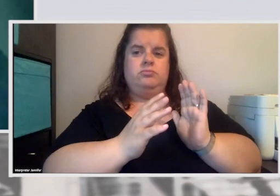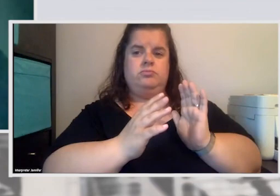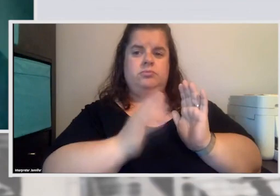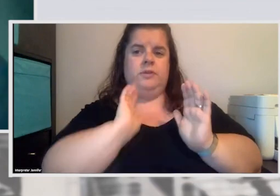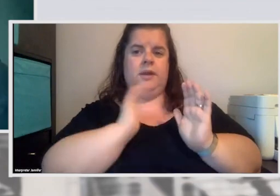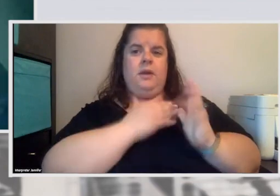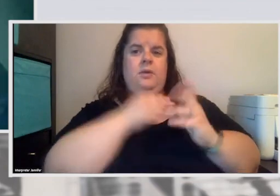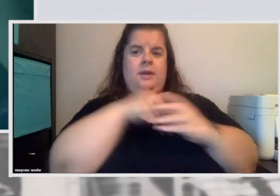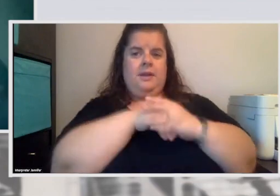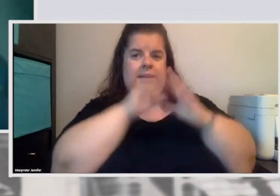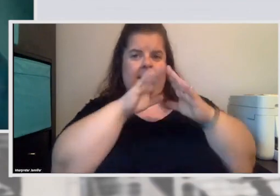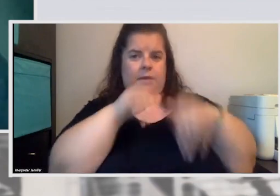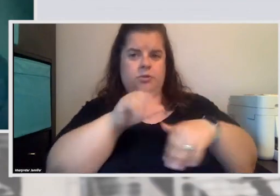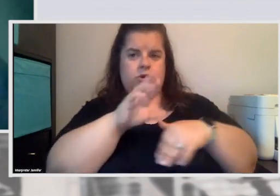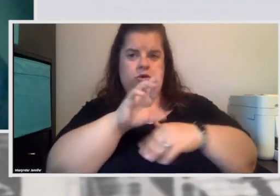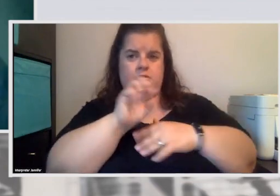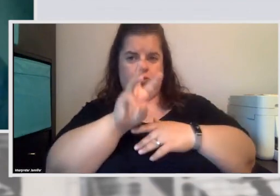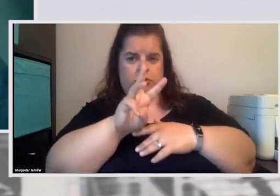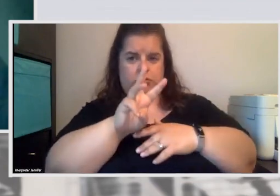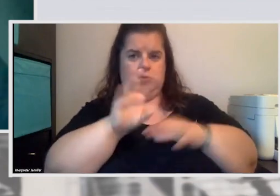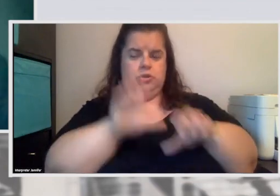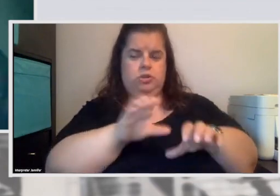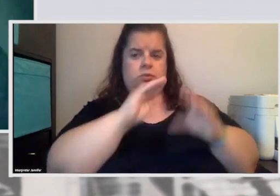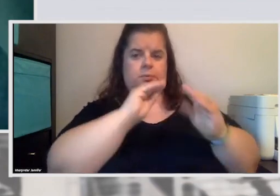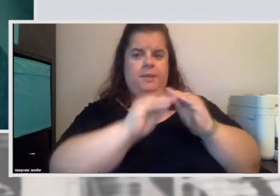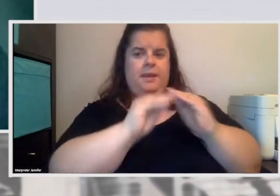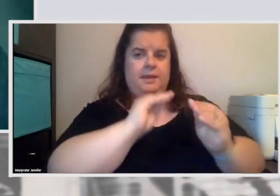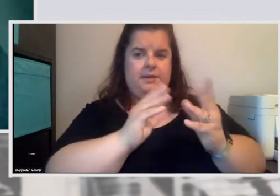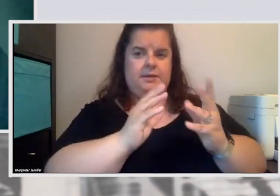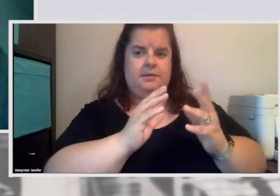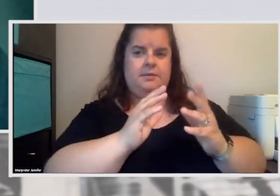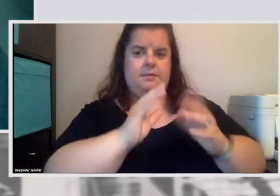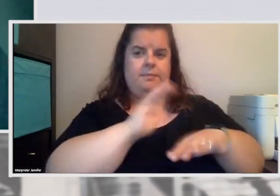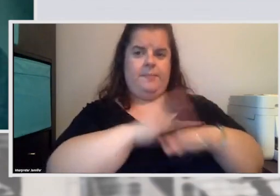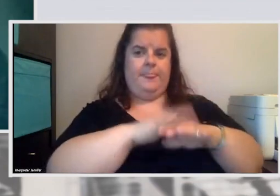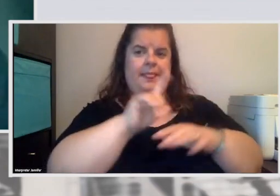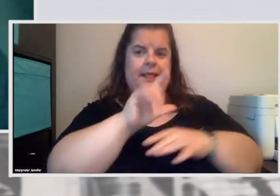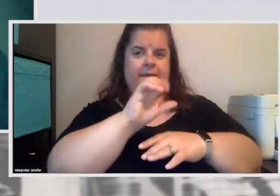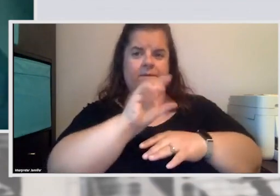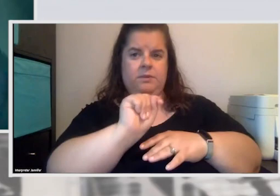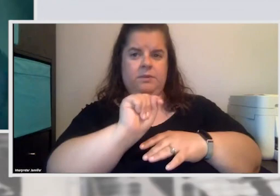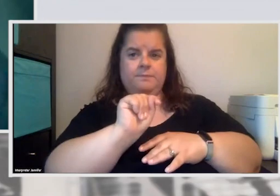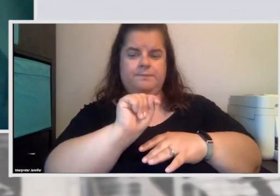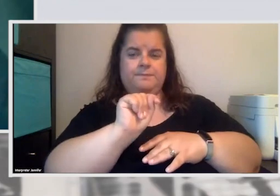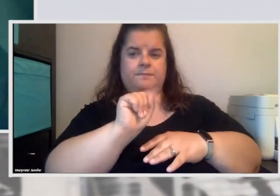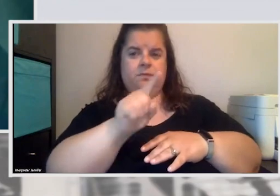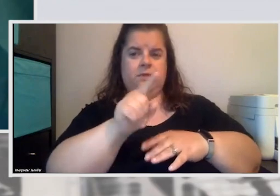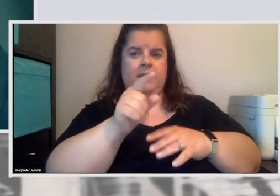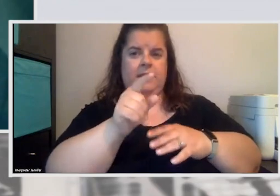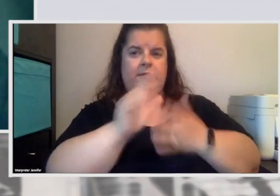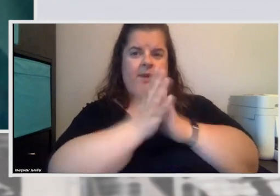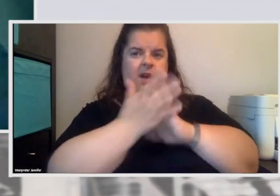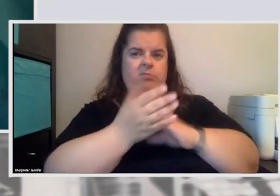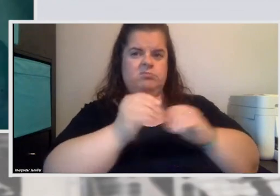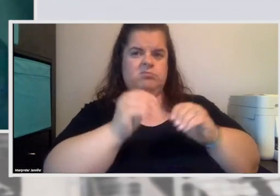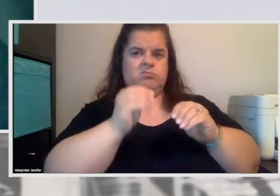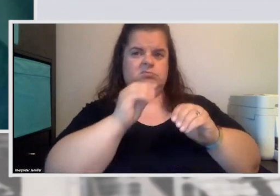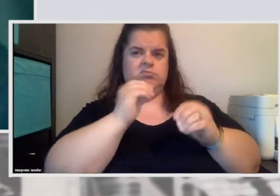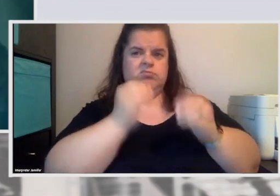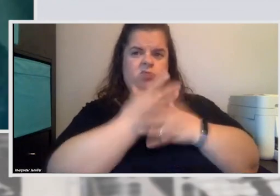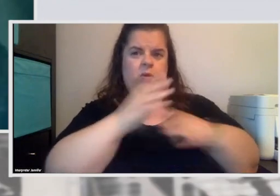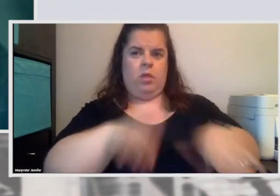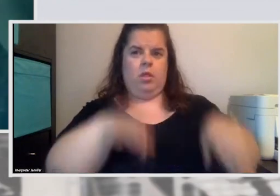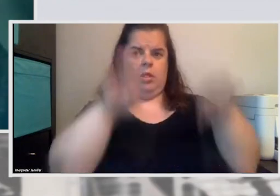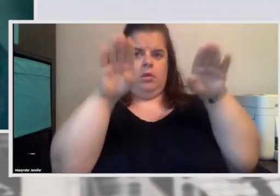crews exclusively to do maintenance on lots that have become overgrown, we're again using the